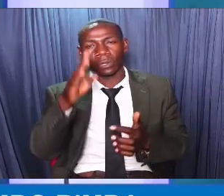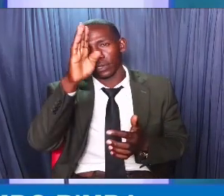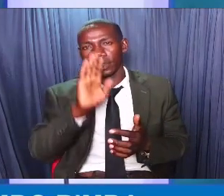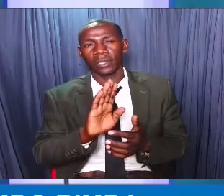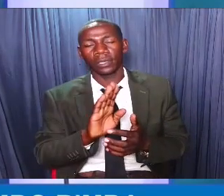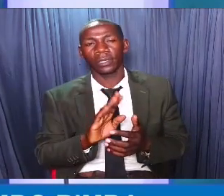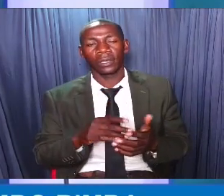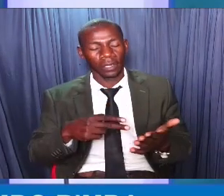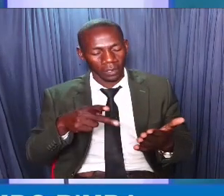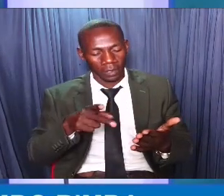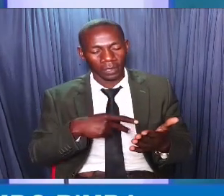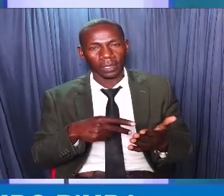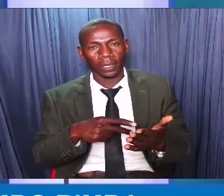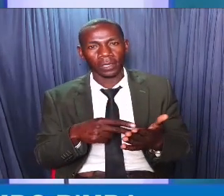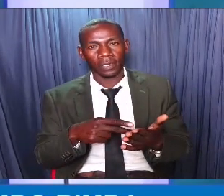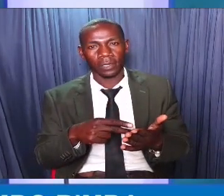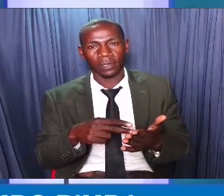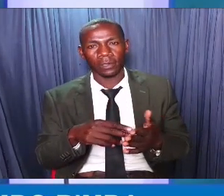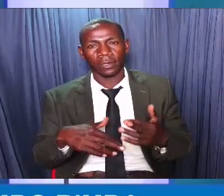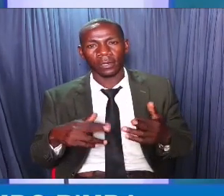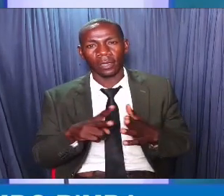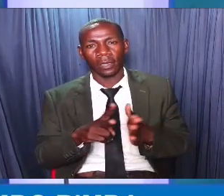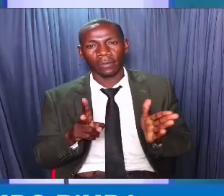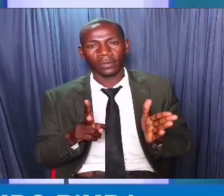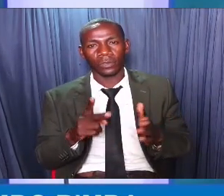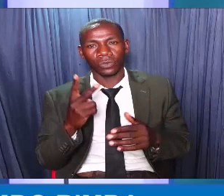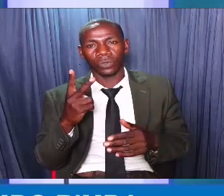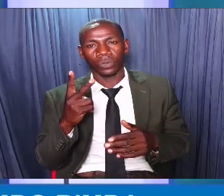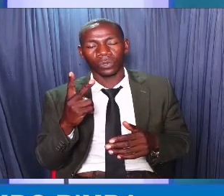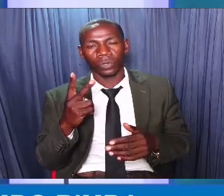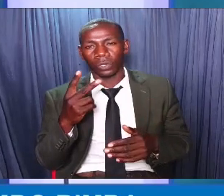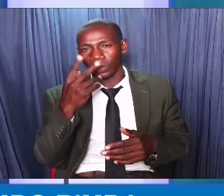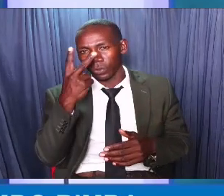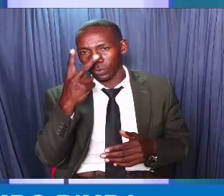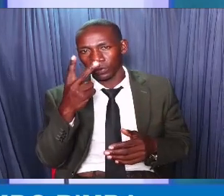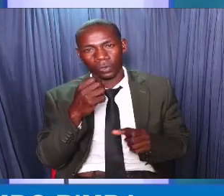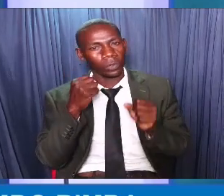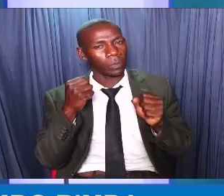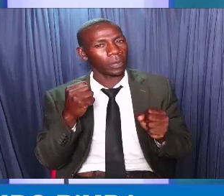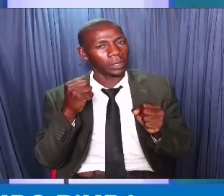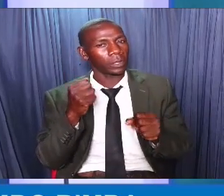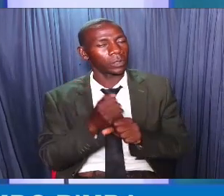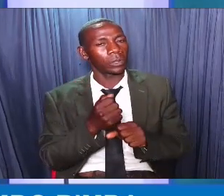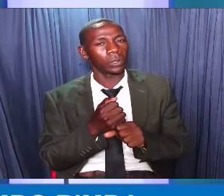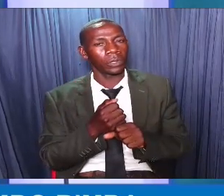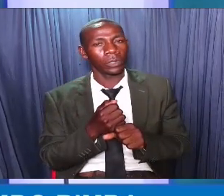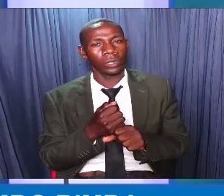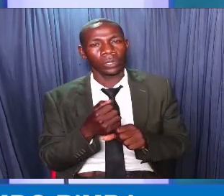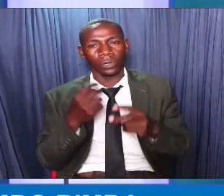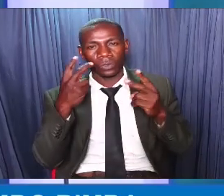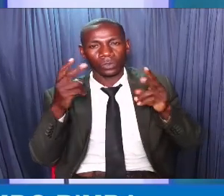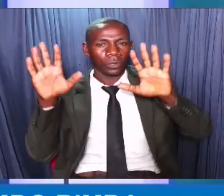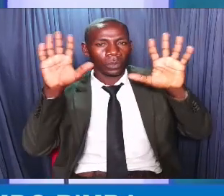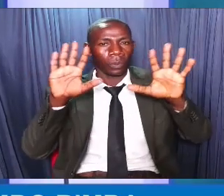God. Tusomee Ufunuo 2. Read for us Revelation 2. Kule kwa mliona miujiza. You having seen miracles. Kule kwa mliona